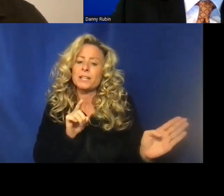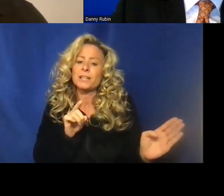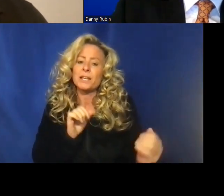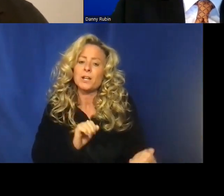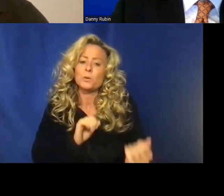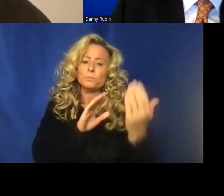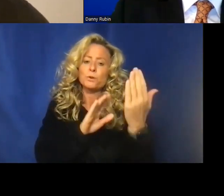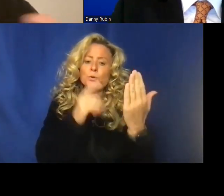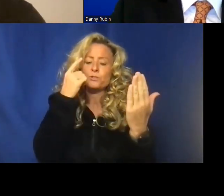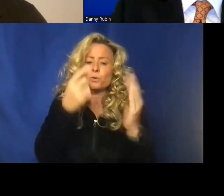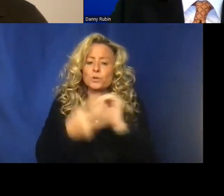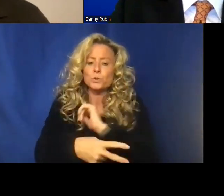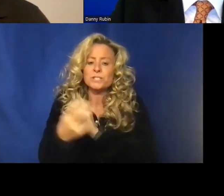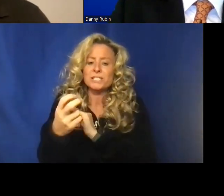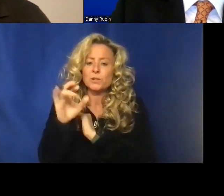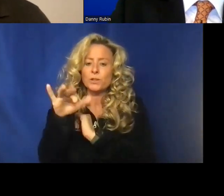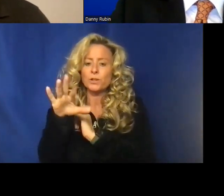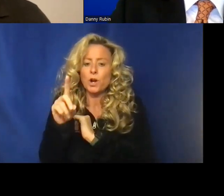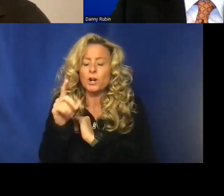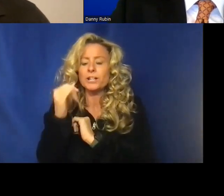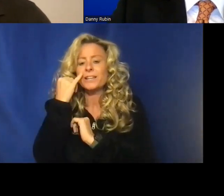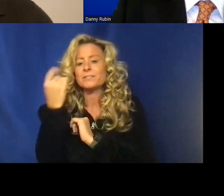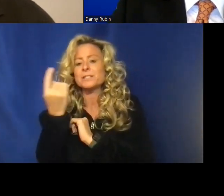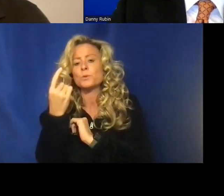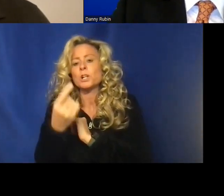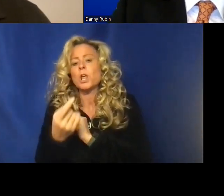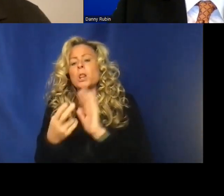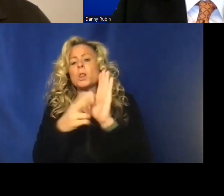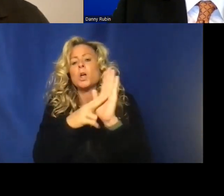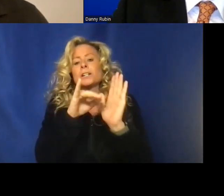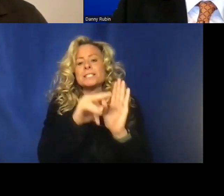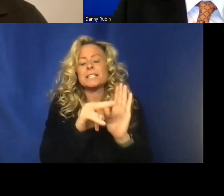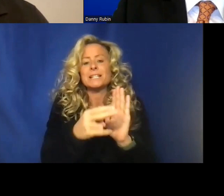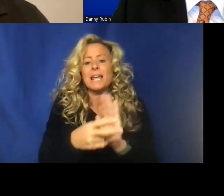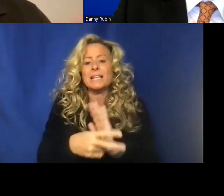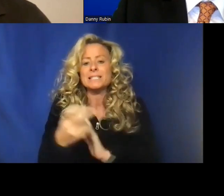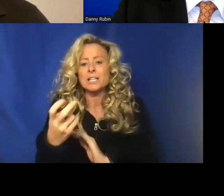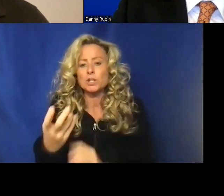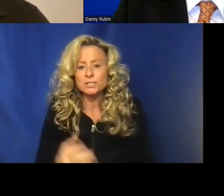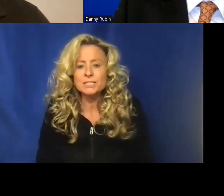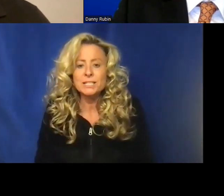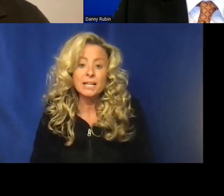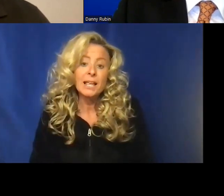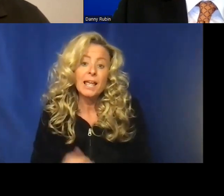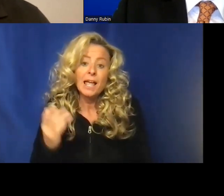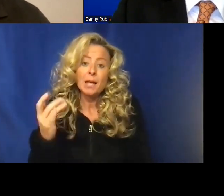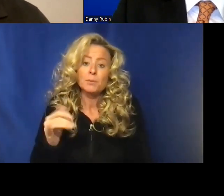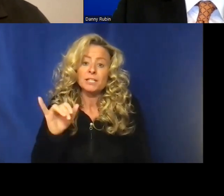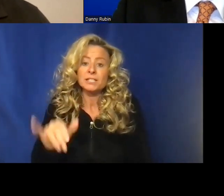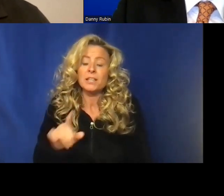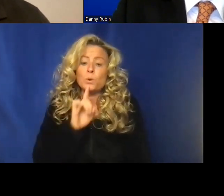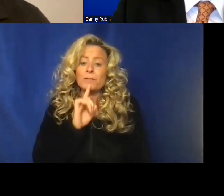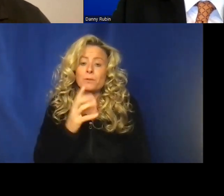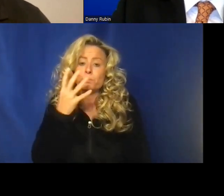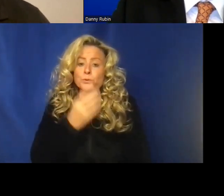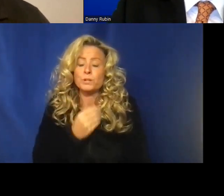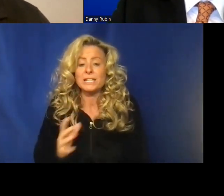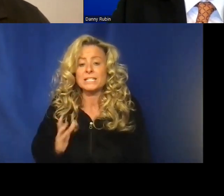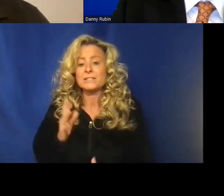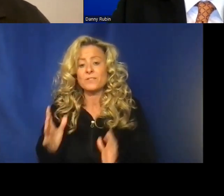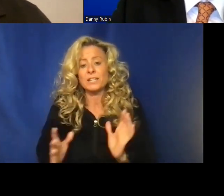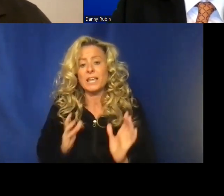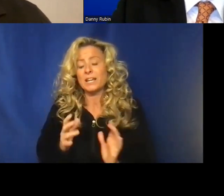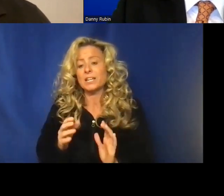card unless somebody logs into someone else's account and takes it from them. And because of that, we have a pretty